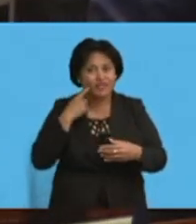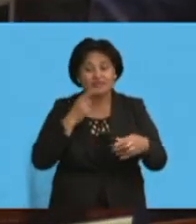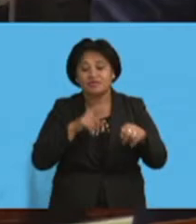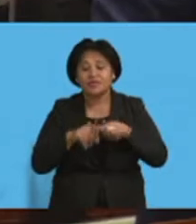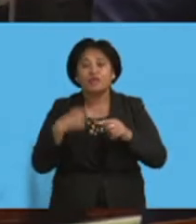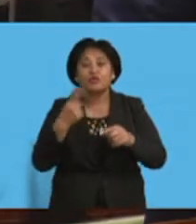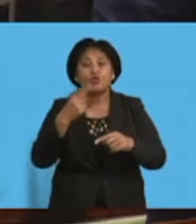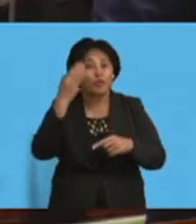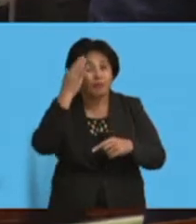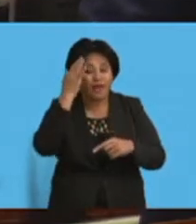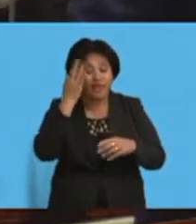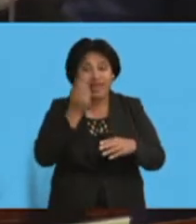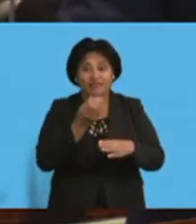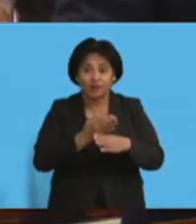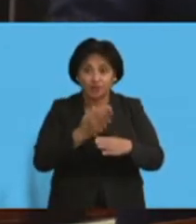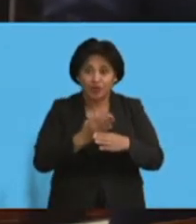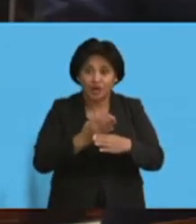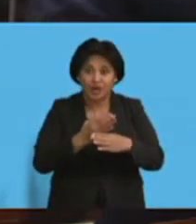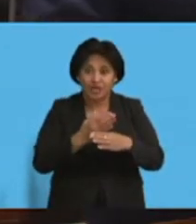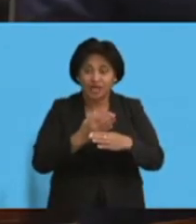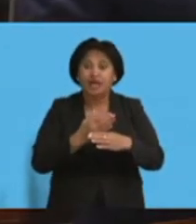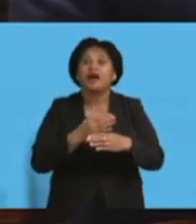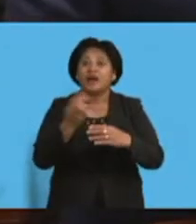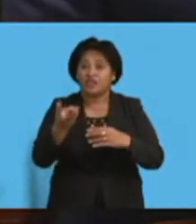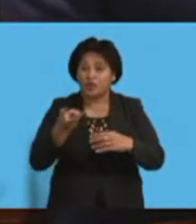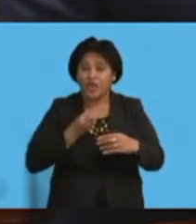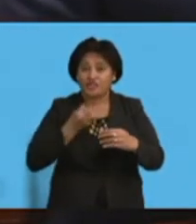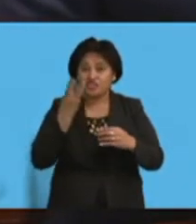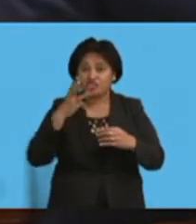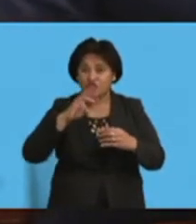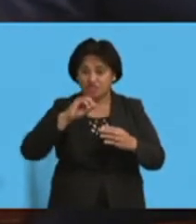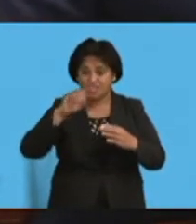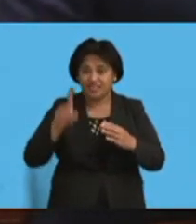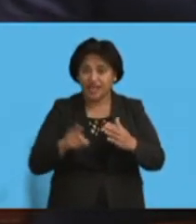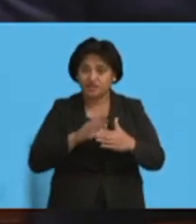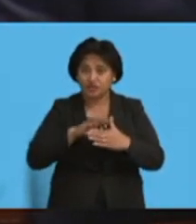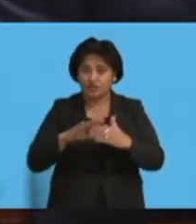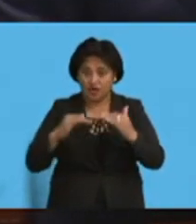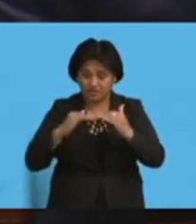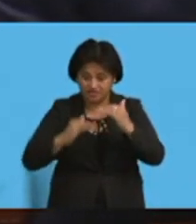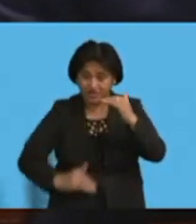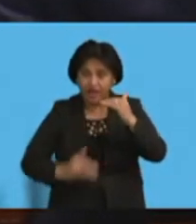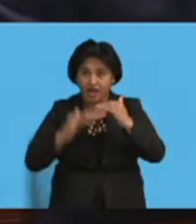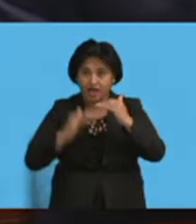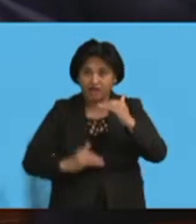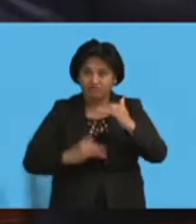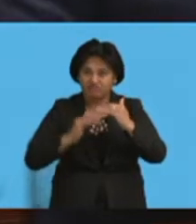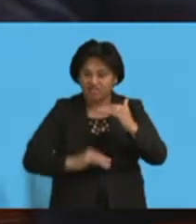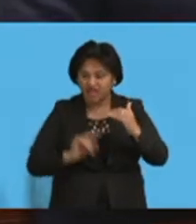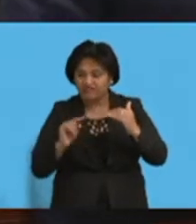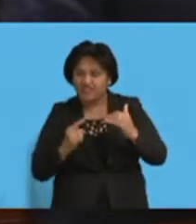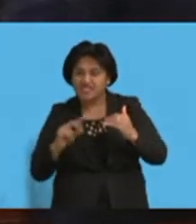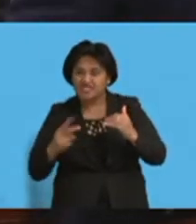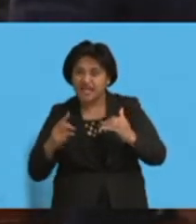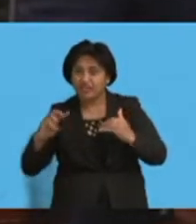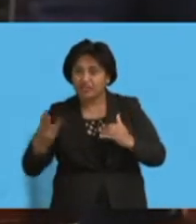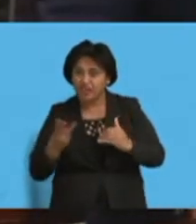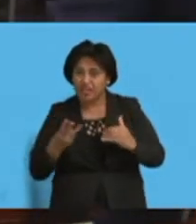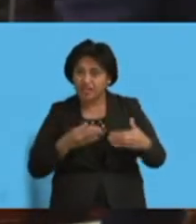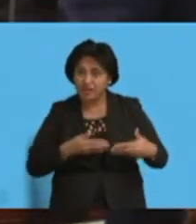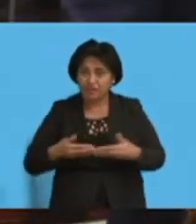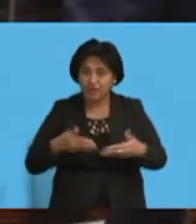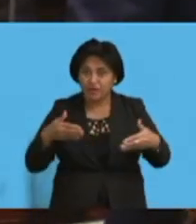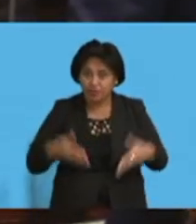below $30,000 upon the birth of a child, whether it be her first, second, third child, and so on, will be